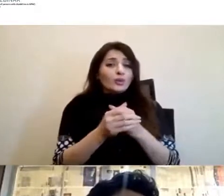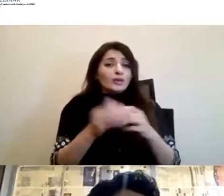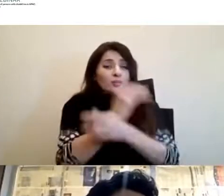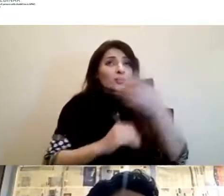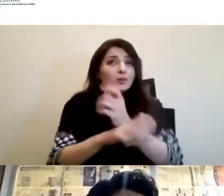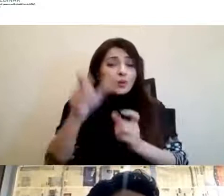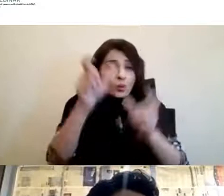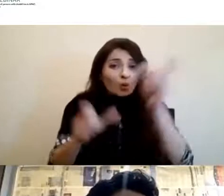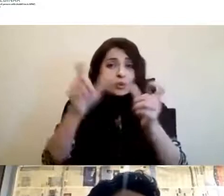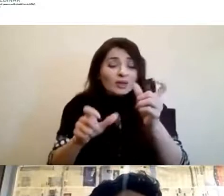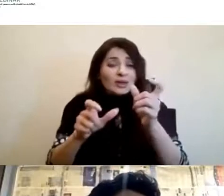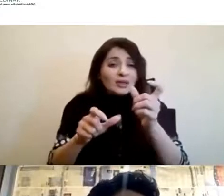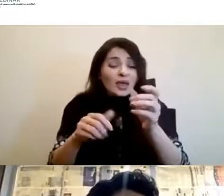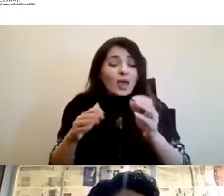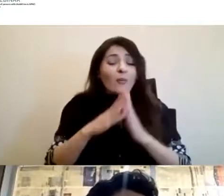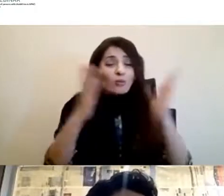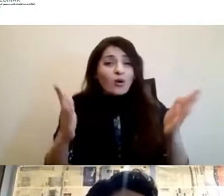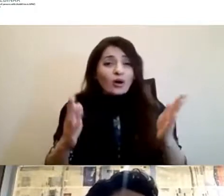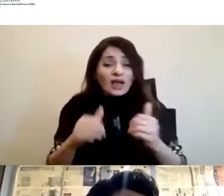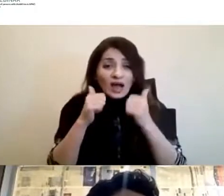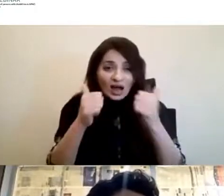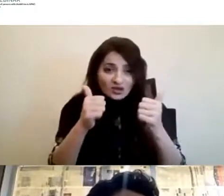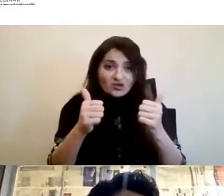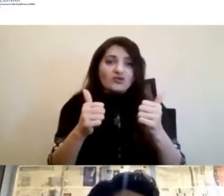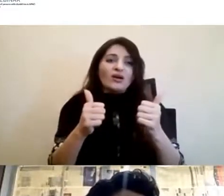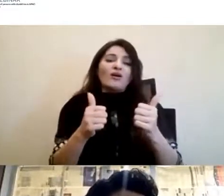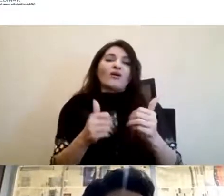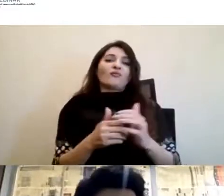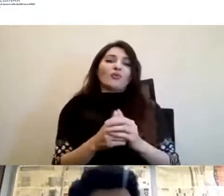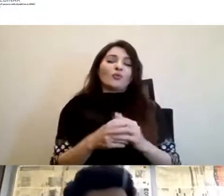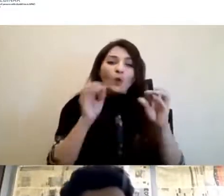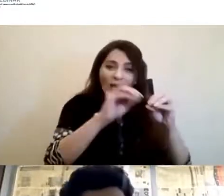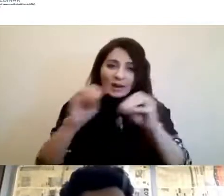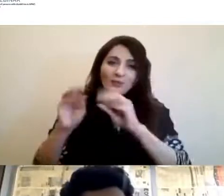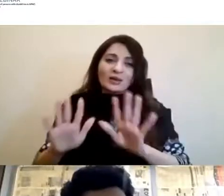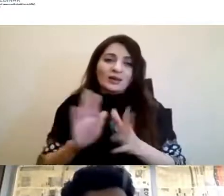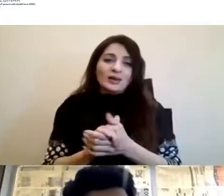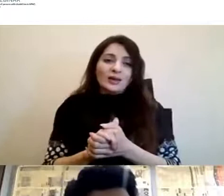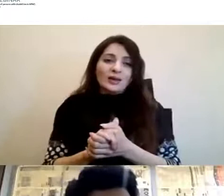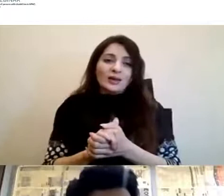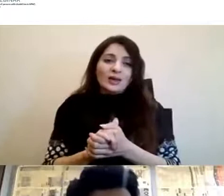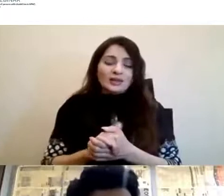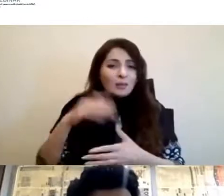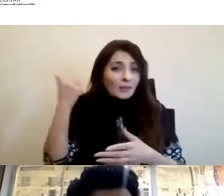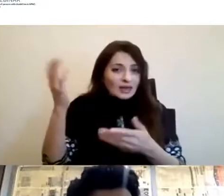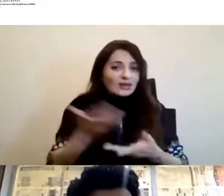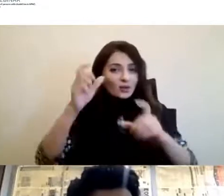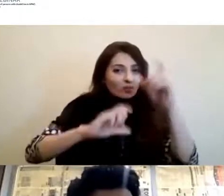improvement, but what I've seen has been really heartening. When we launched our new version of automatic alt